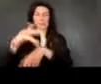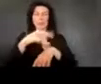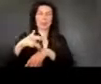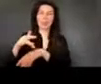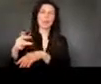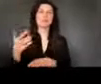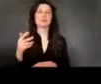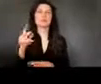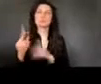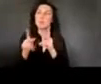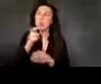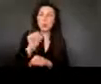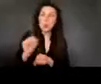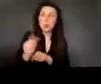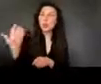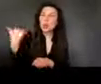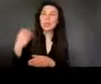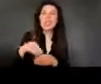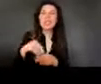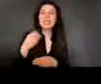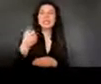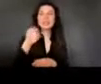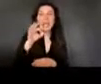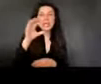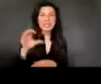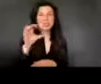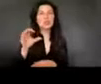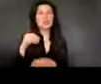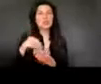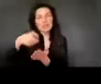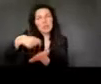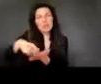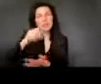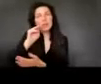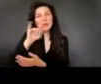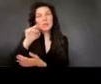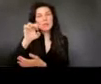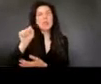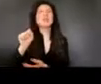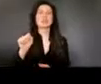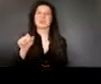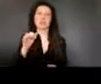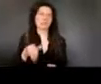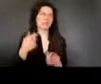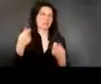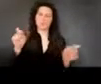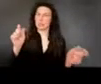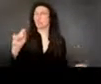century, it was a big turning point as industrialization took hold in rural Wales. So we get